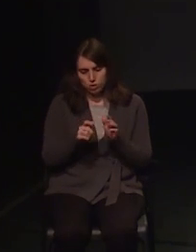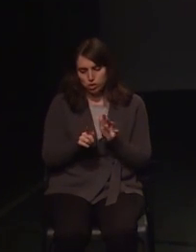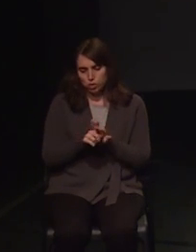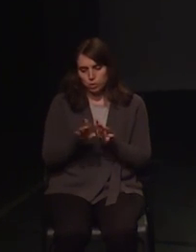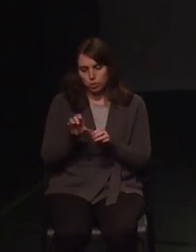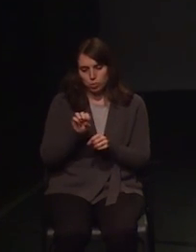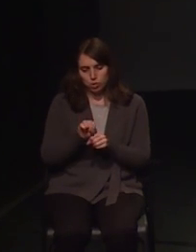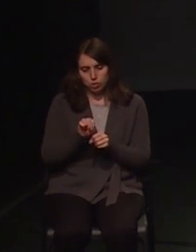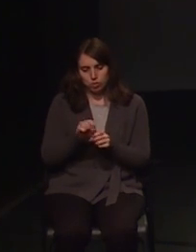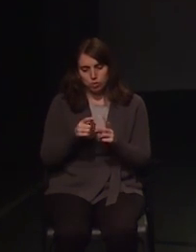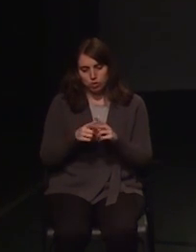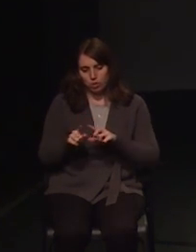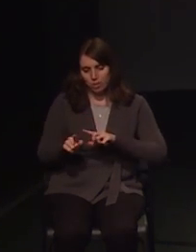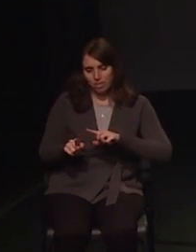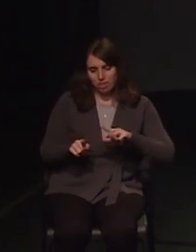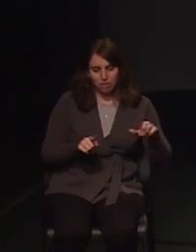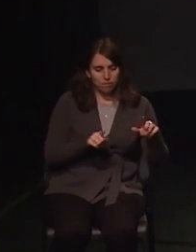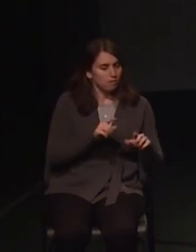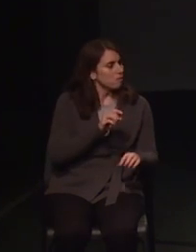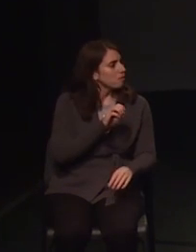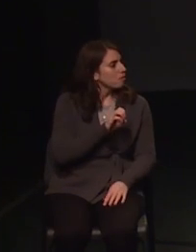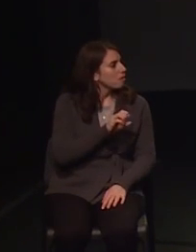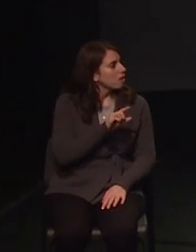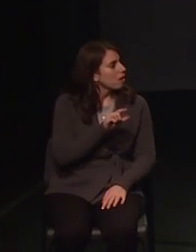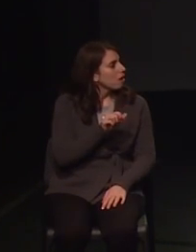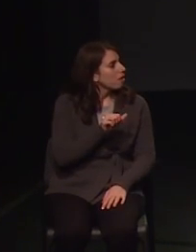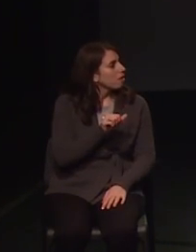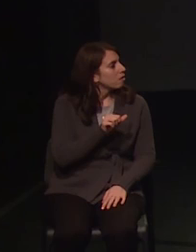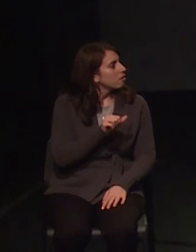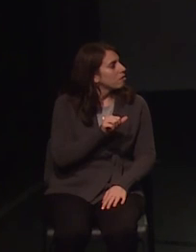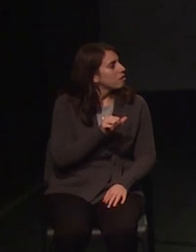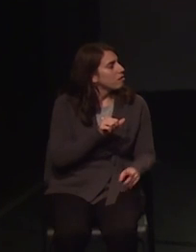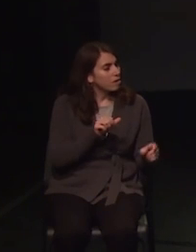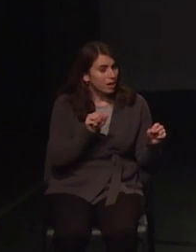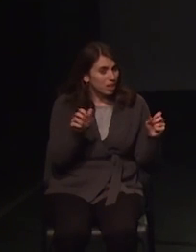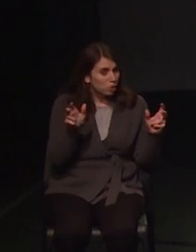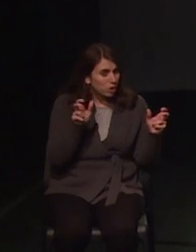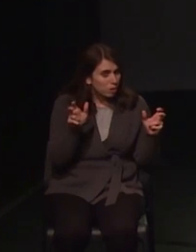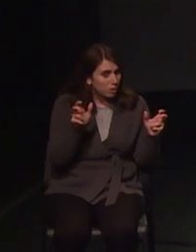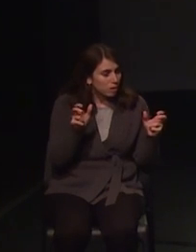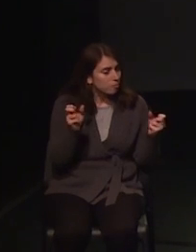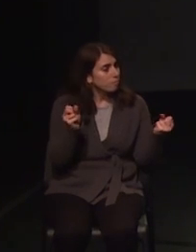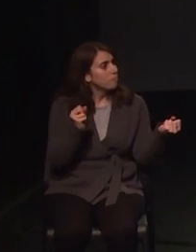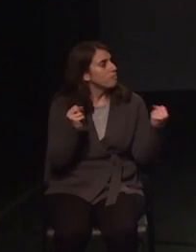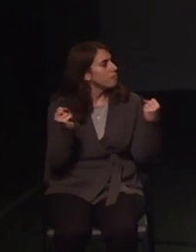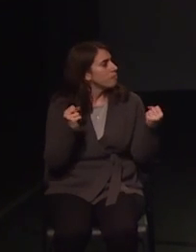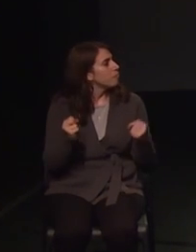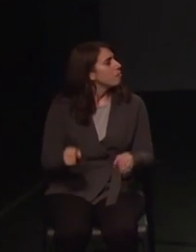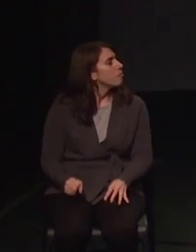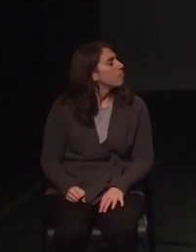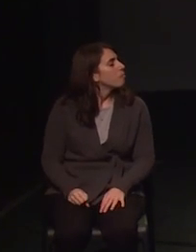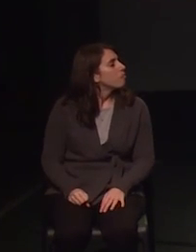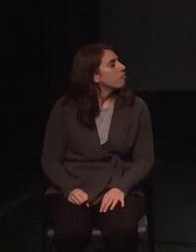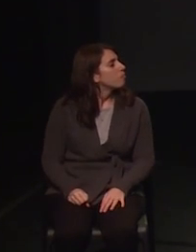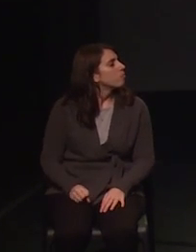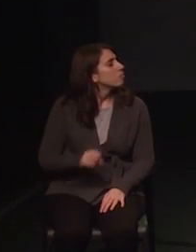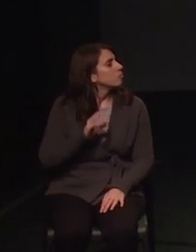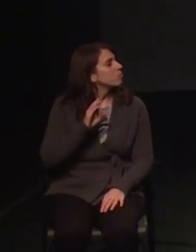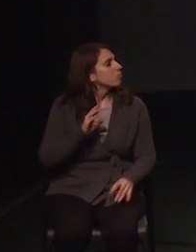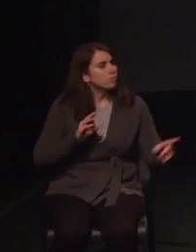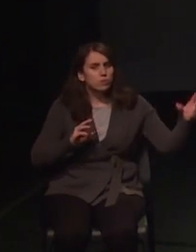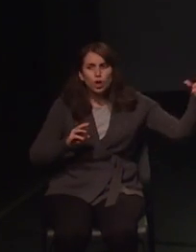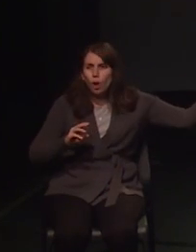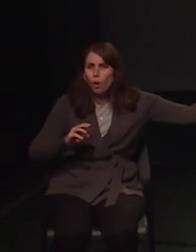Ella. Thank you very much. I want to make sure you can all hear me. I think you can, yes? Yes. Hi. Hello, everyone. It's